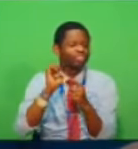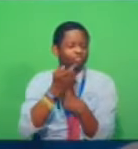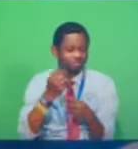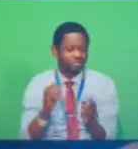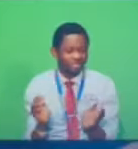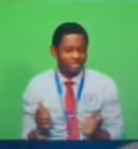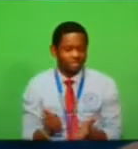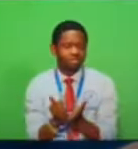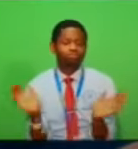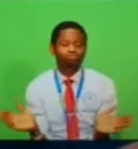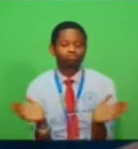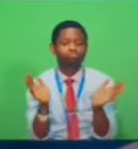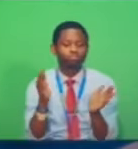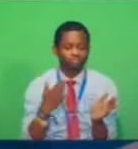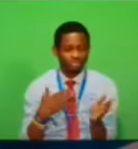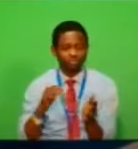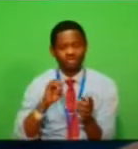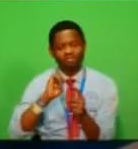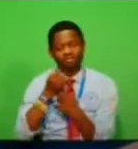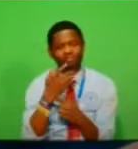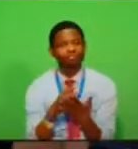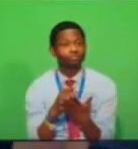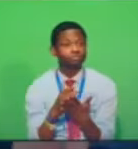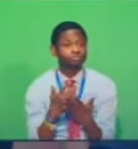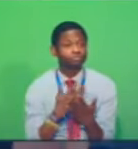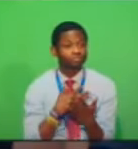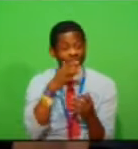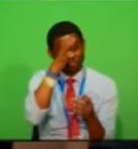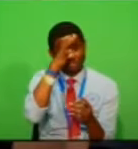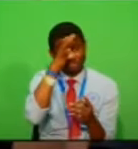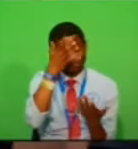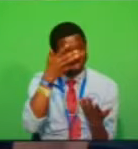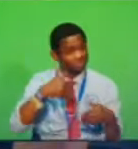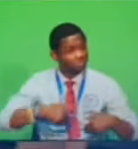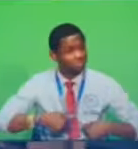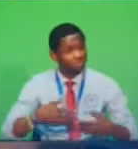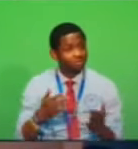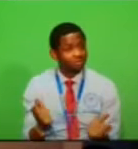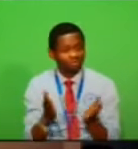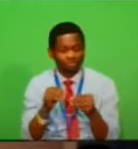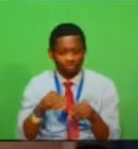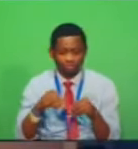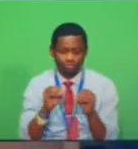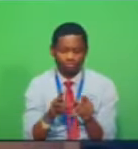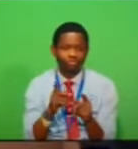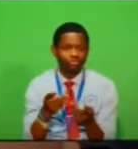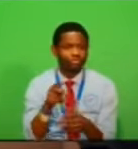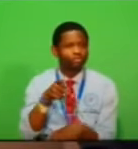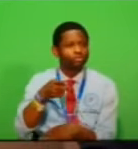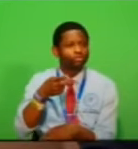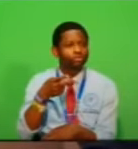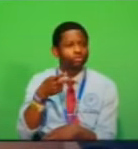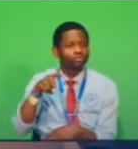enabling environment, let me put it that way, because our fathers, though we were very young, granted us opportunity. At the age of 23, I